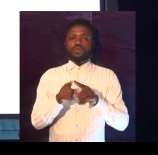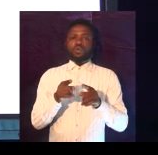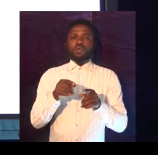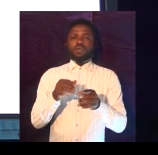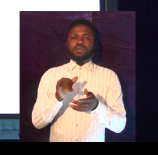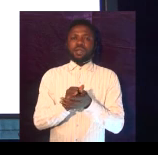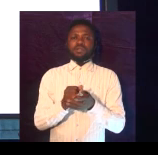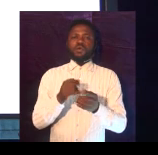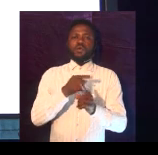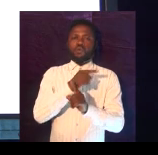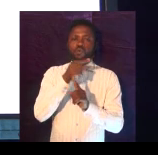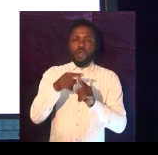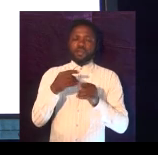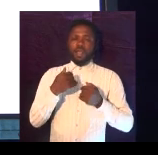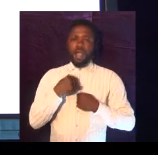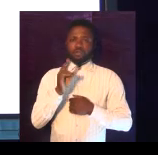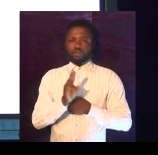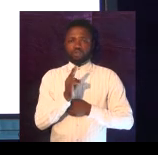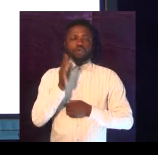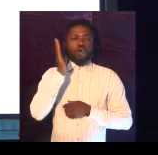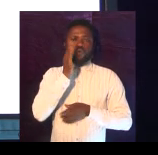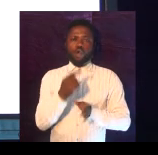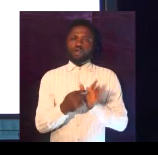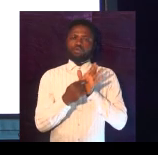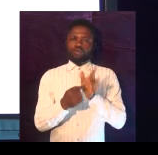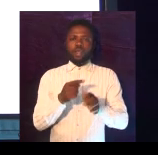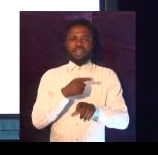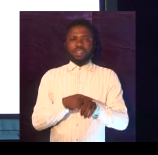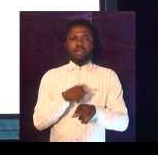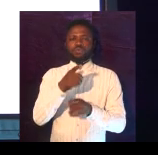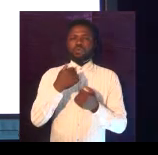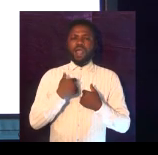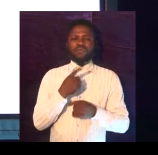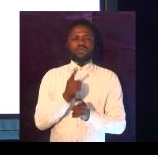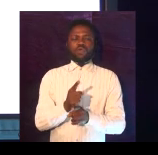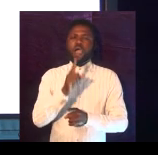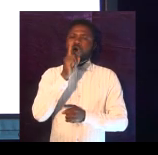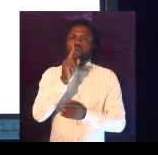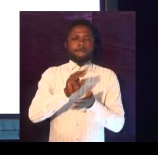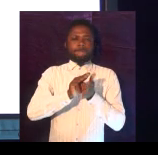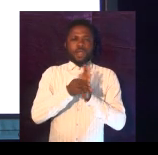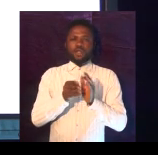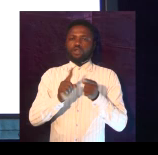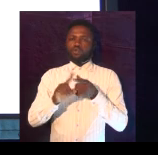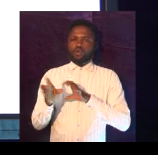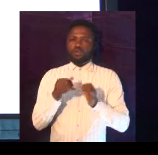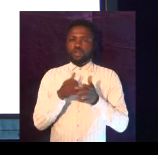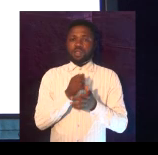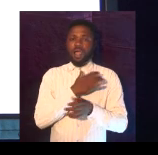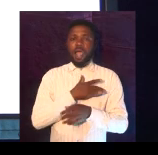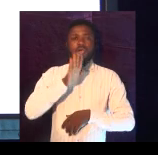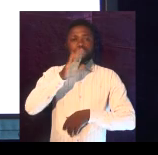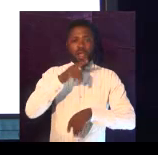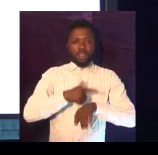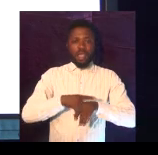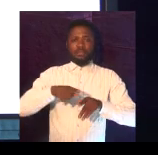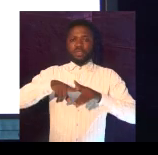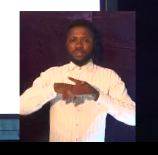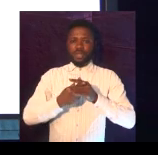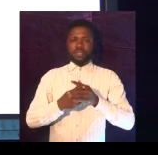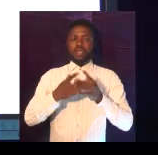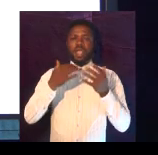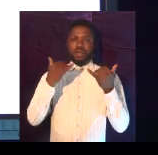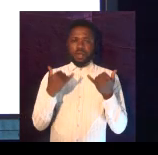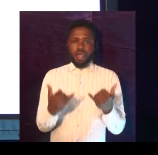when, as used here, will show time. You have just 1 minute to do that, and your time, of course,